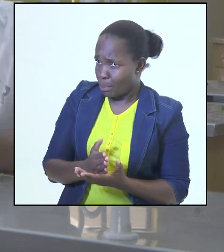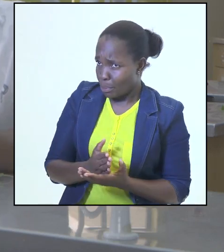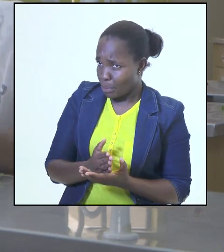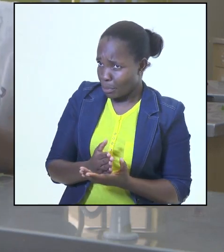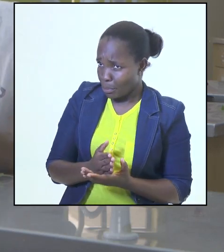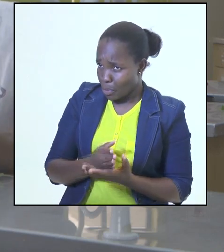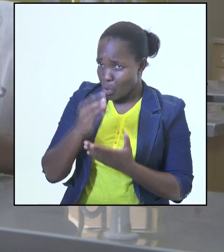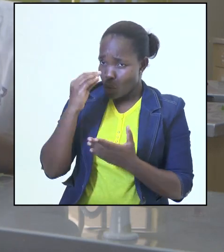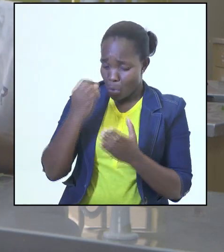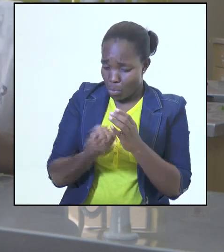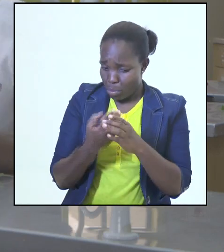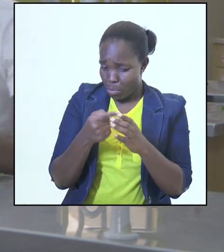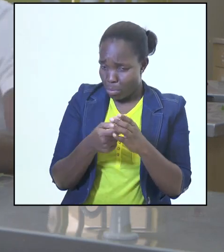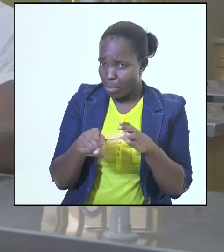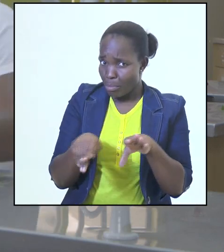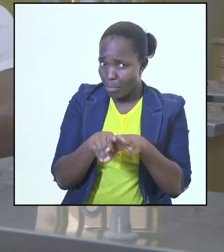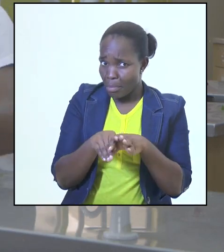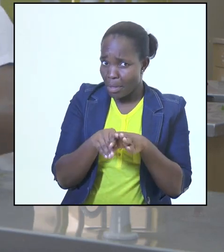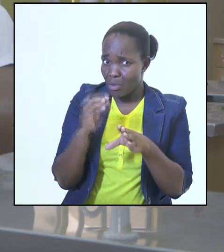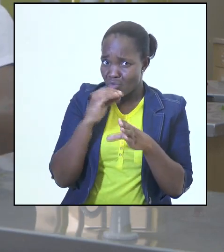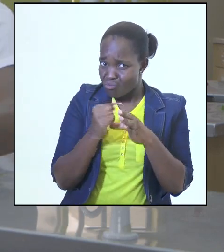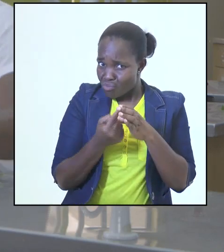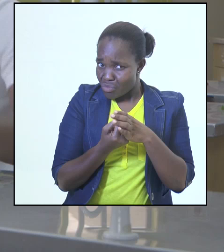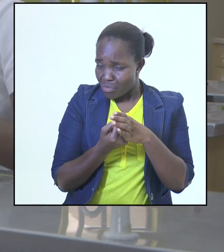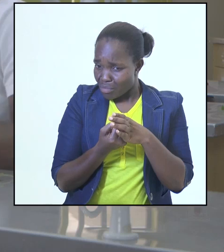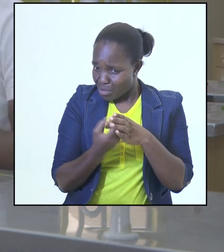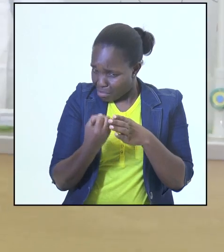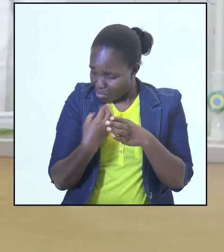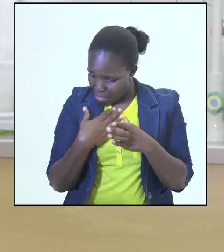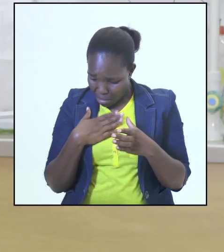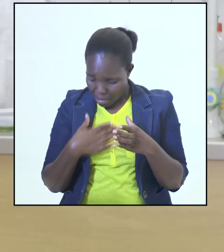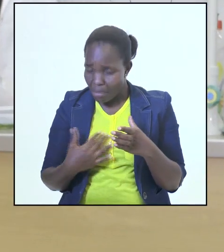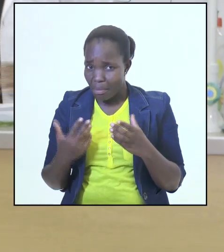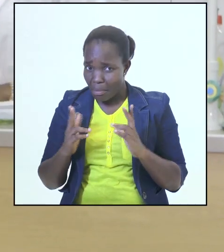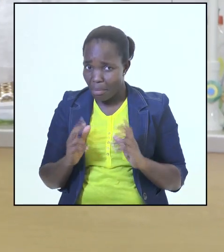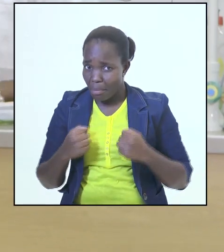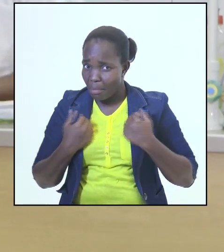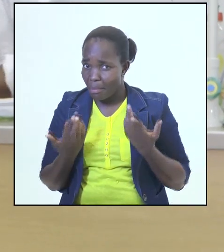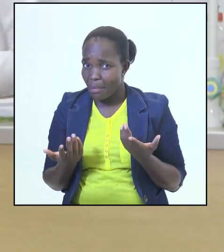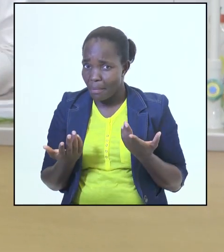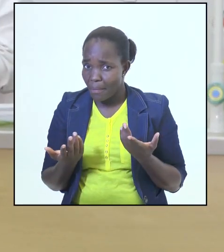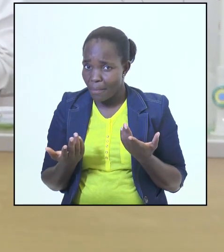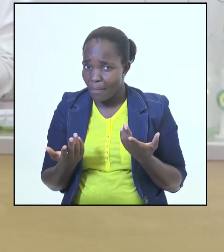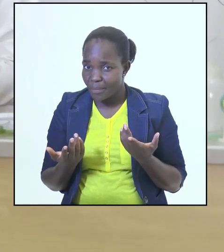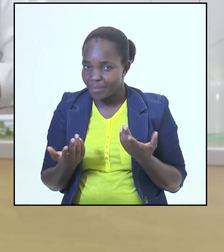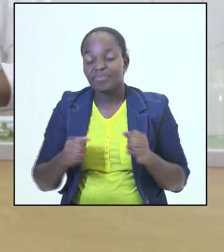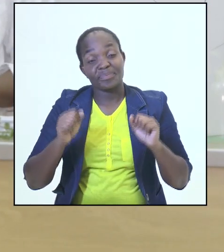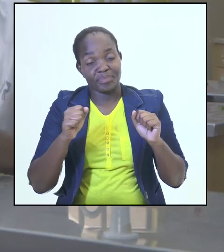their own food and ours? How does that work? Let's have a look at the leaves